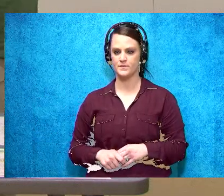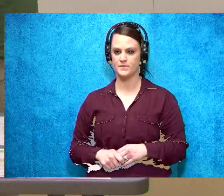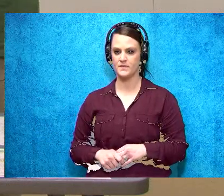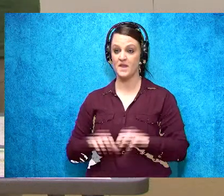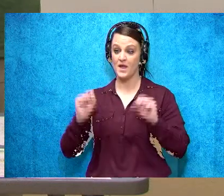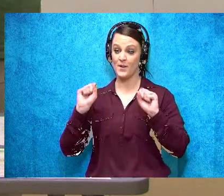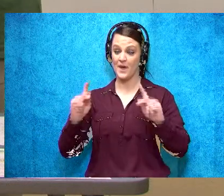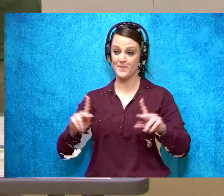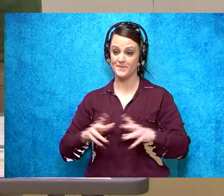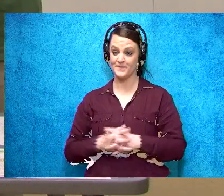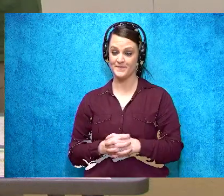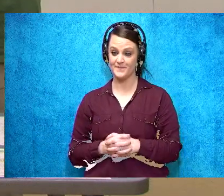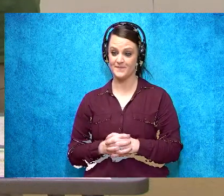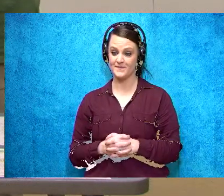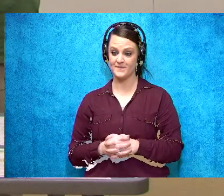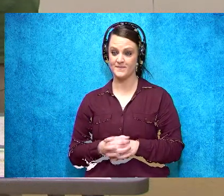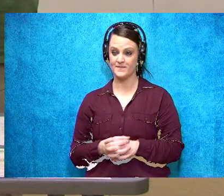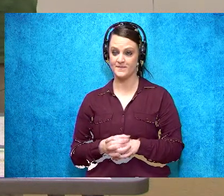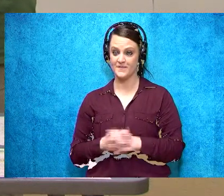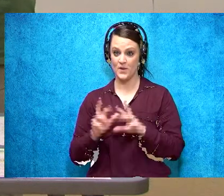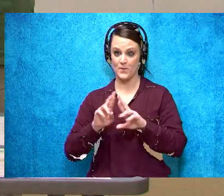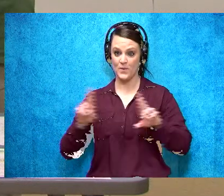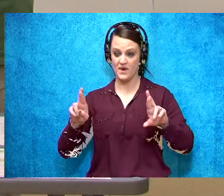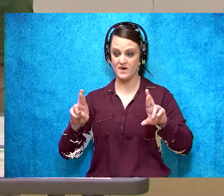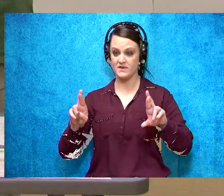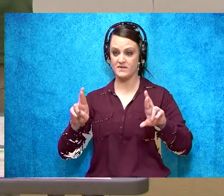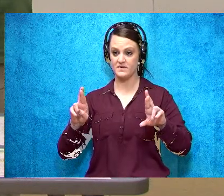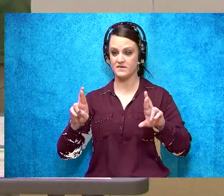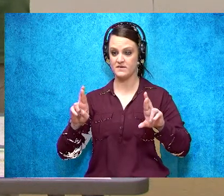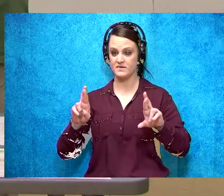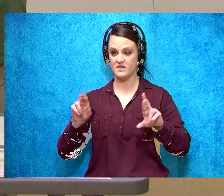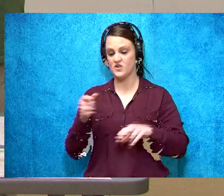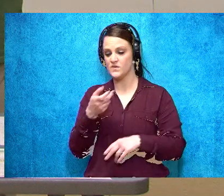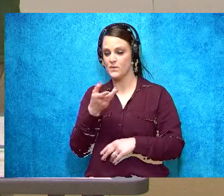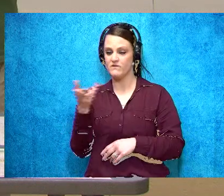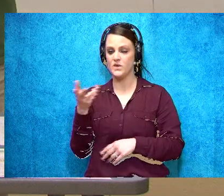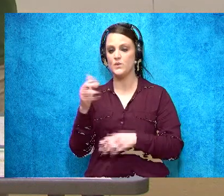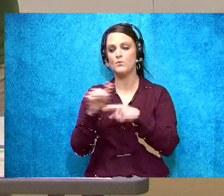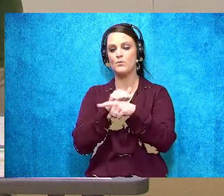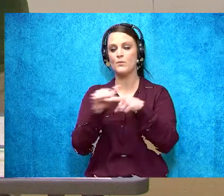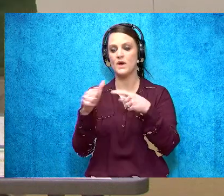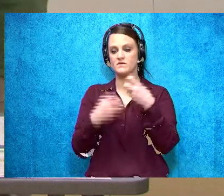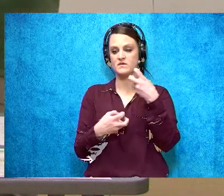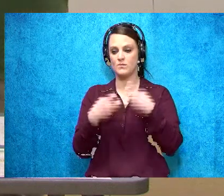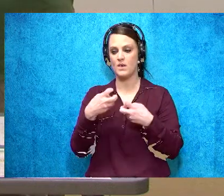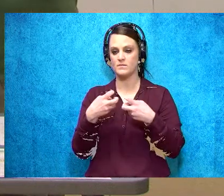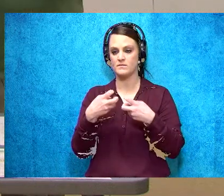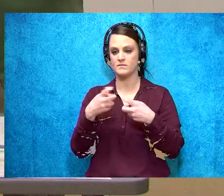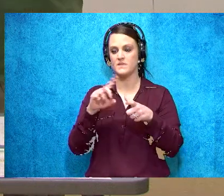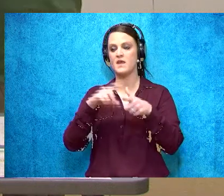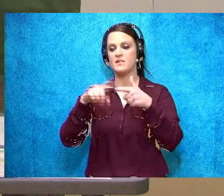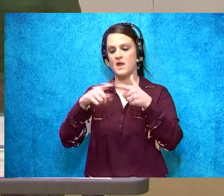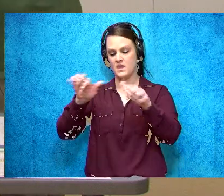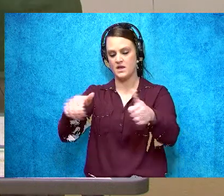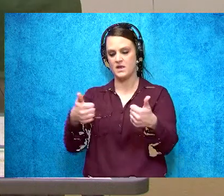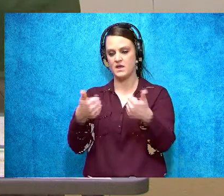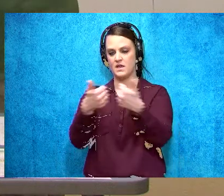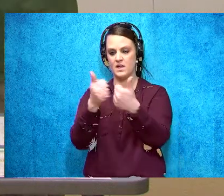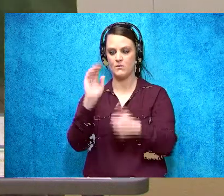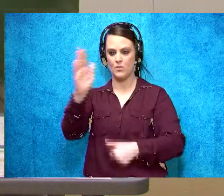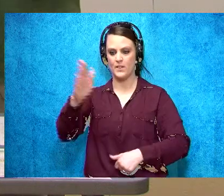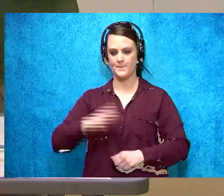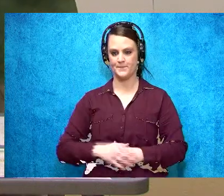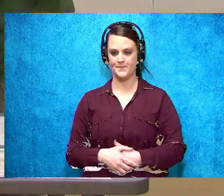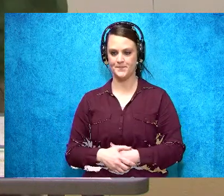All right. Ready? Let's do a couple of practice problems and then we'll play a couple of games.